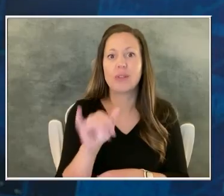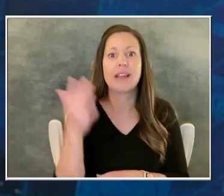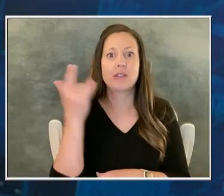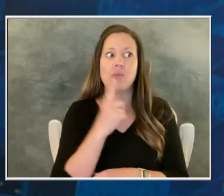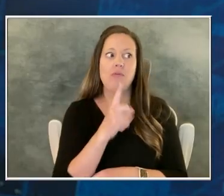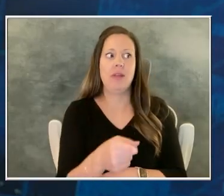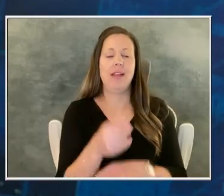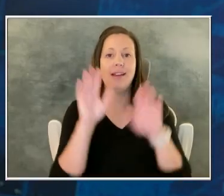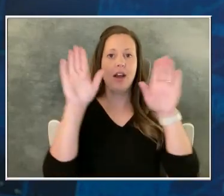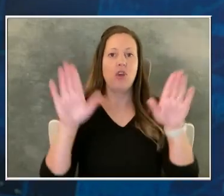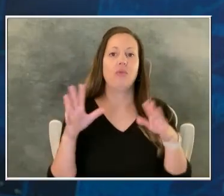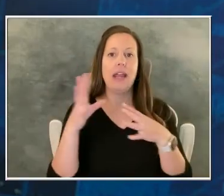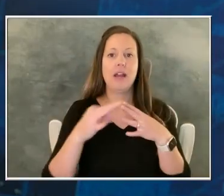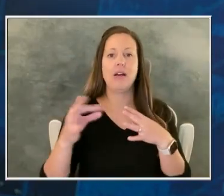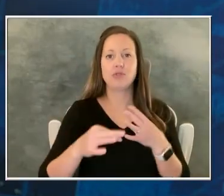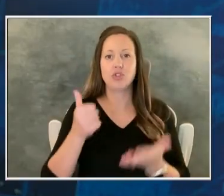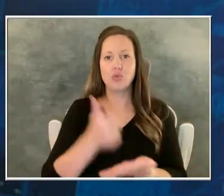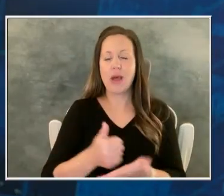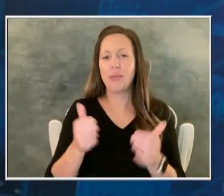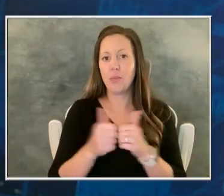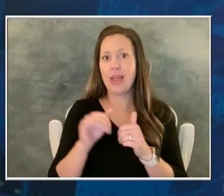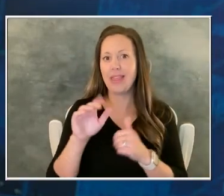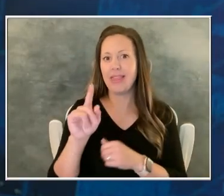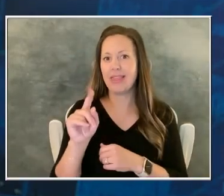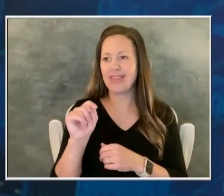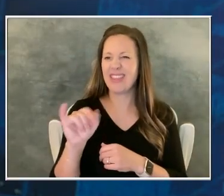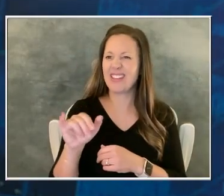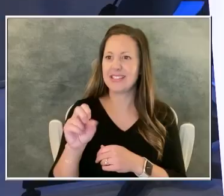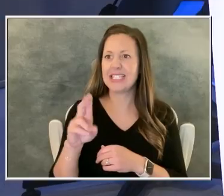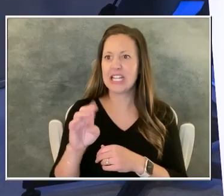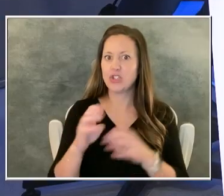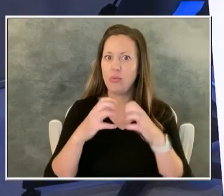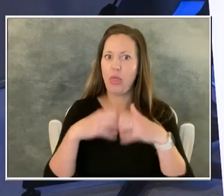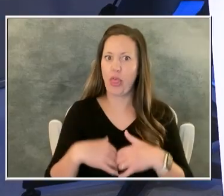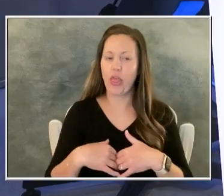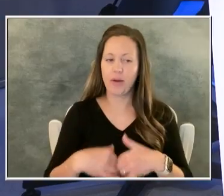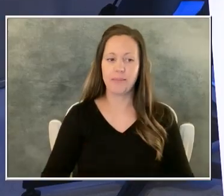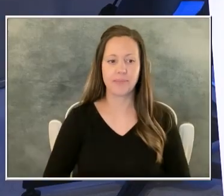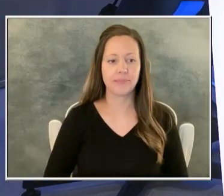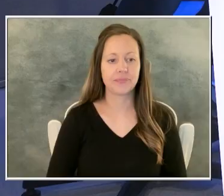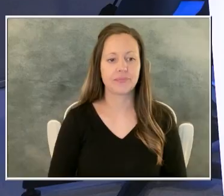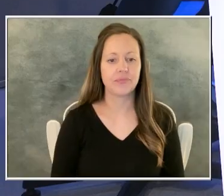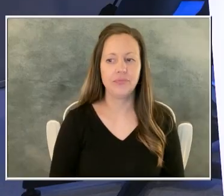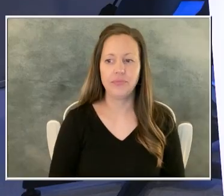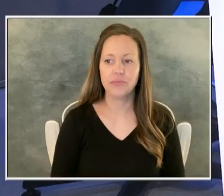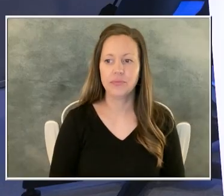to go break up that scar tissue and kind of start from fresh. Dr. Latif, what makes treating